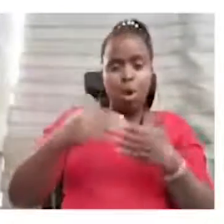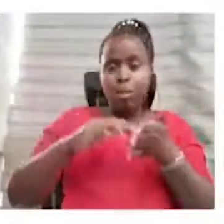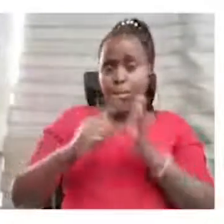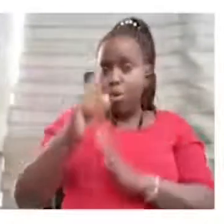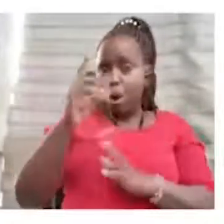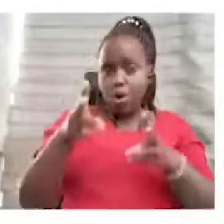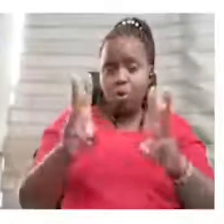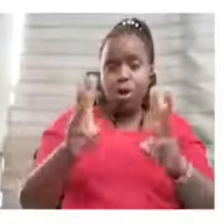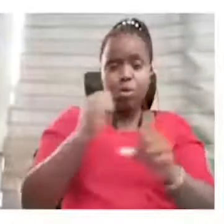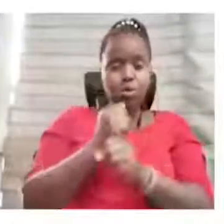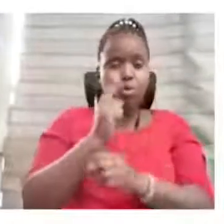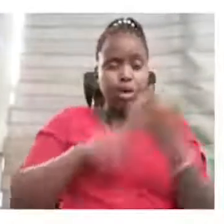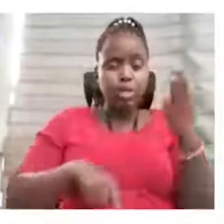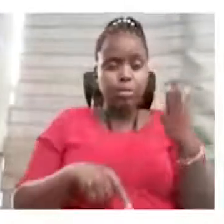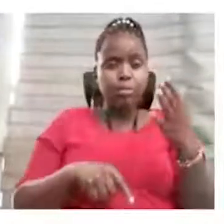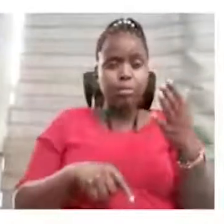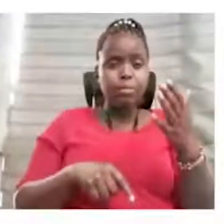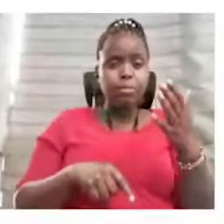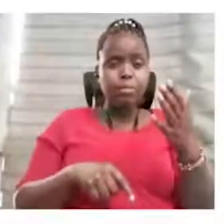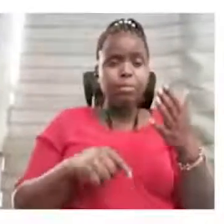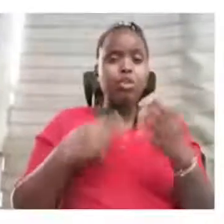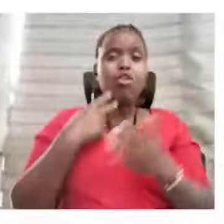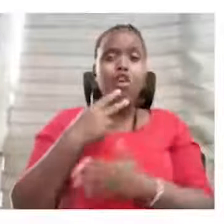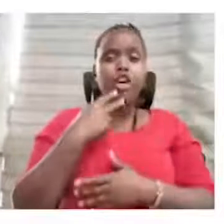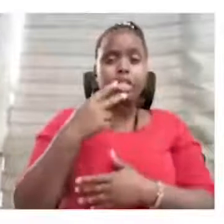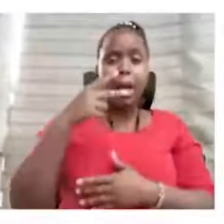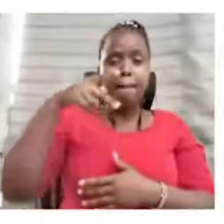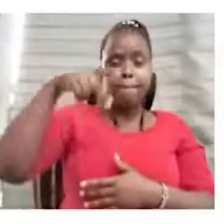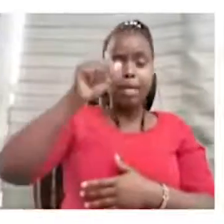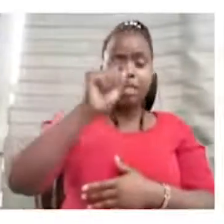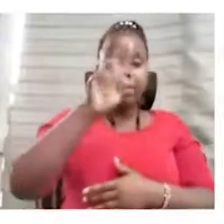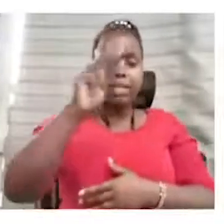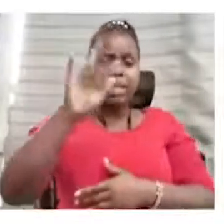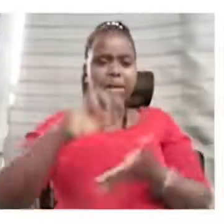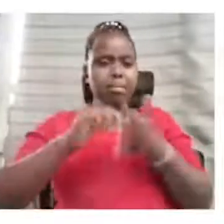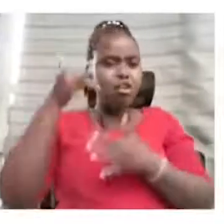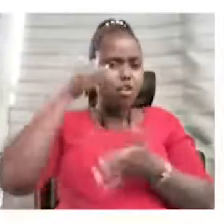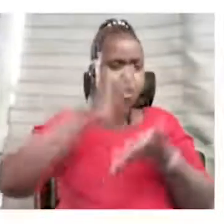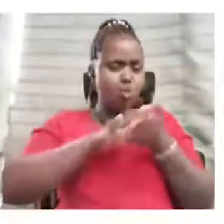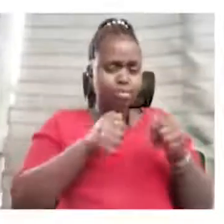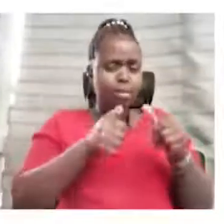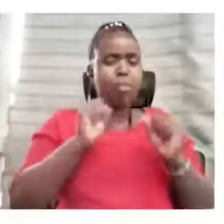voice biometrics. So basically, visually impaired can use our IVR to actually make transactions